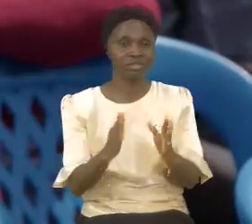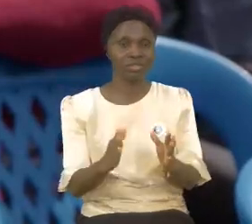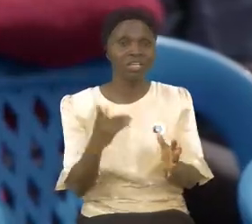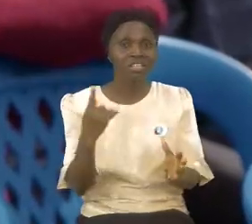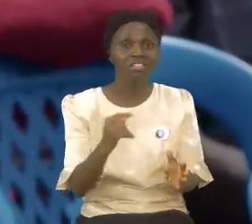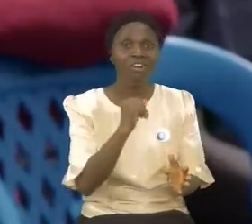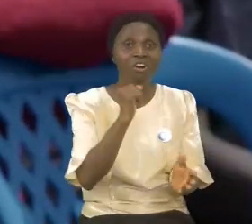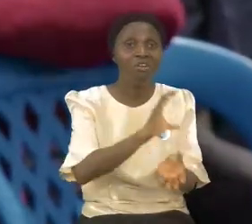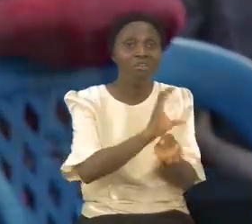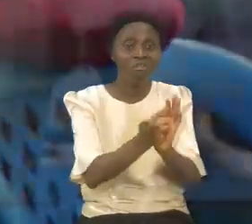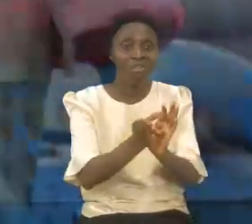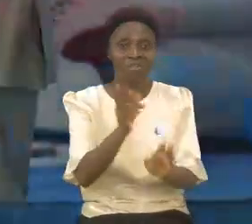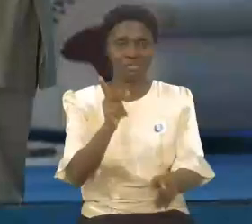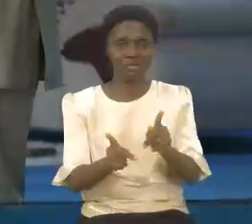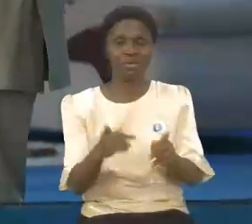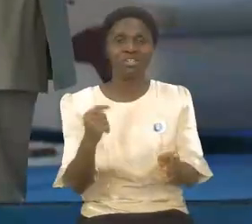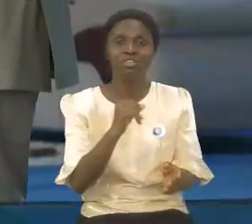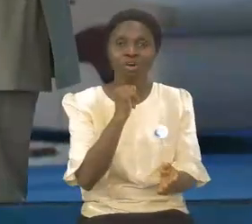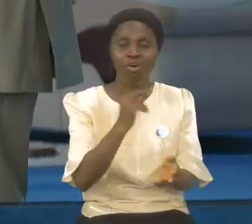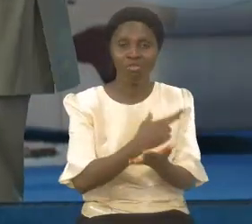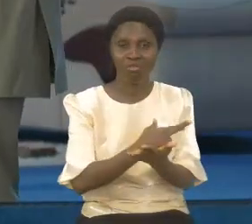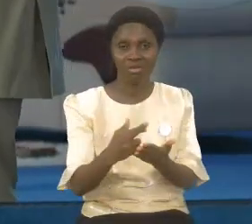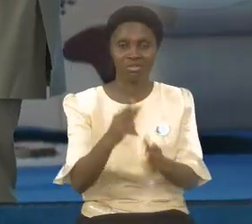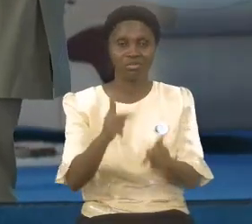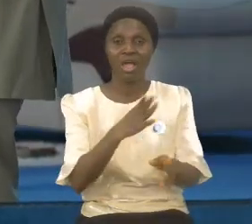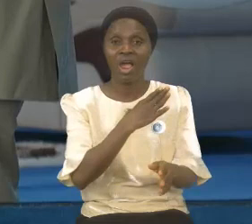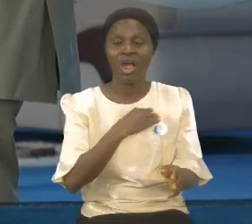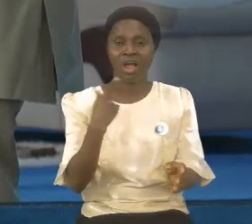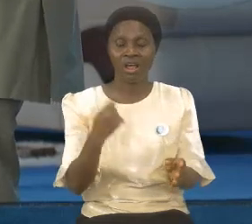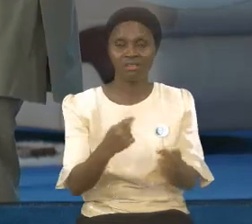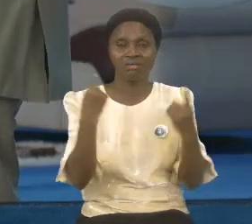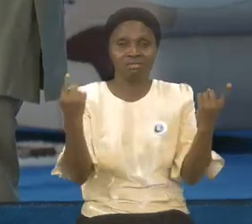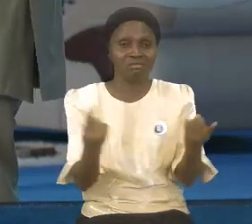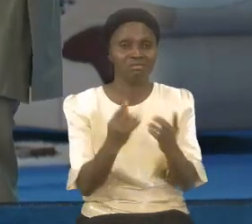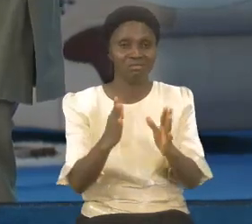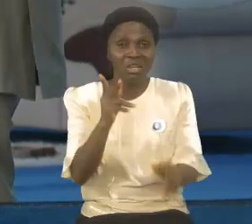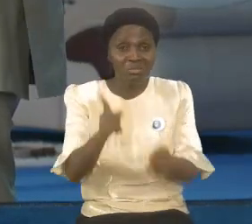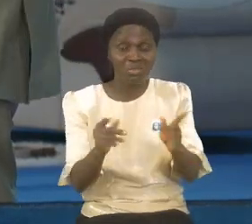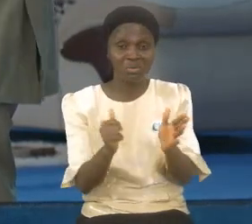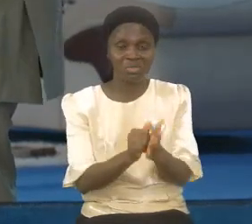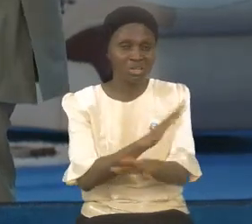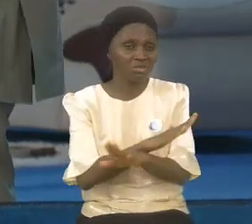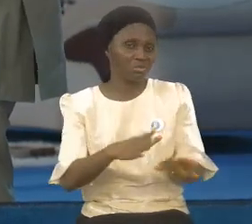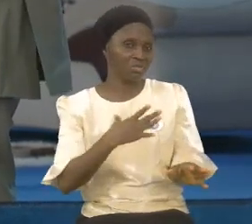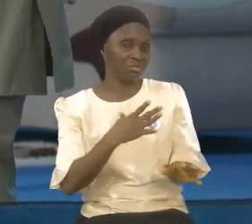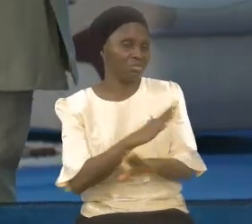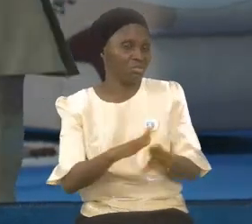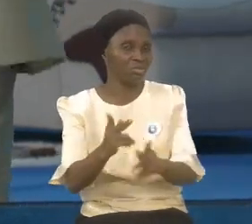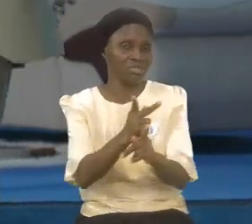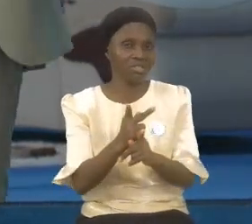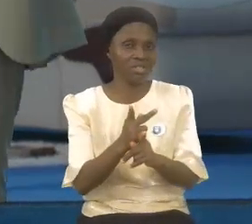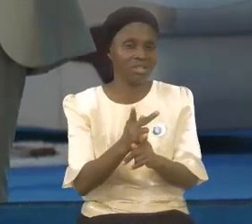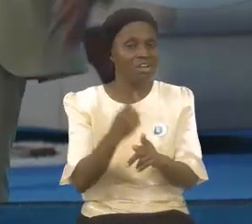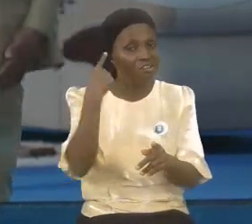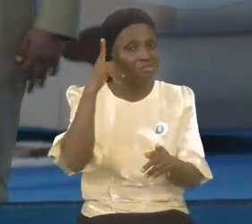the unrighteous, and the depraved, the people that don't care for the name of God, the nature of